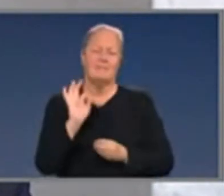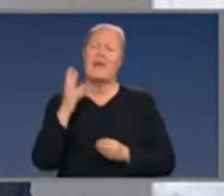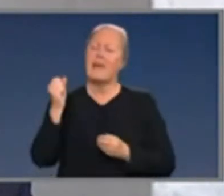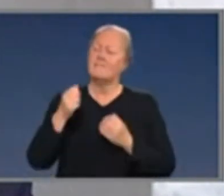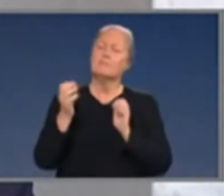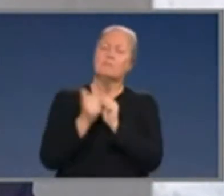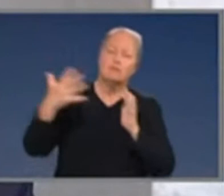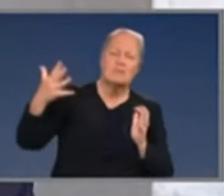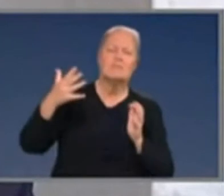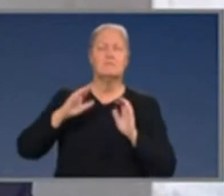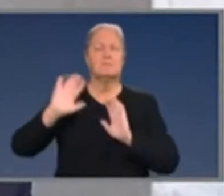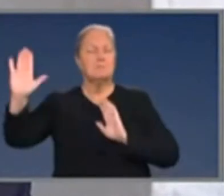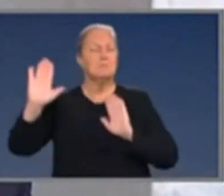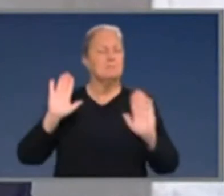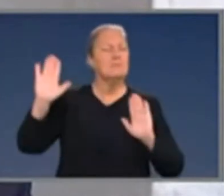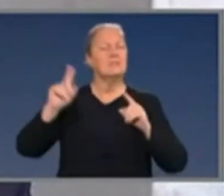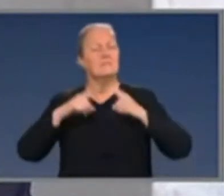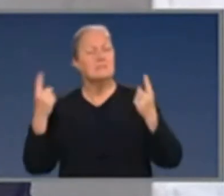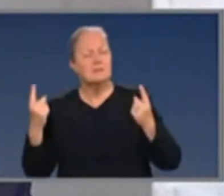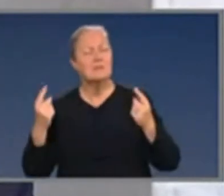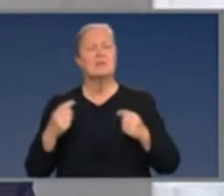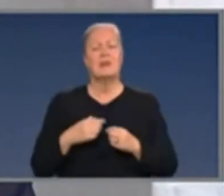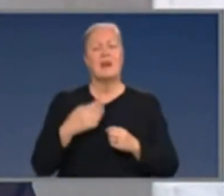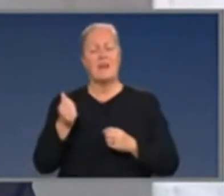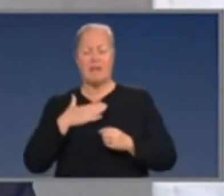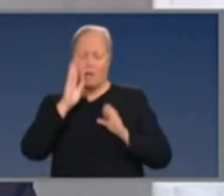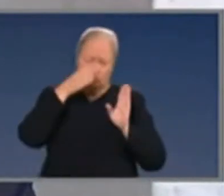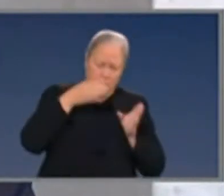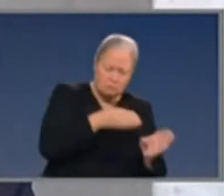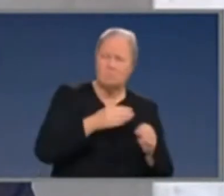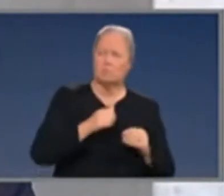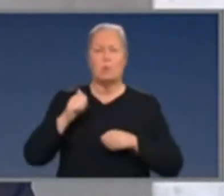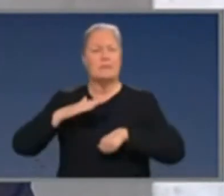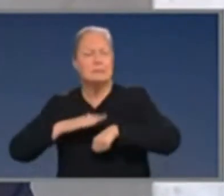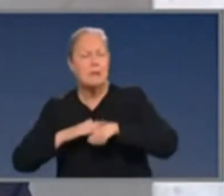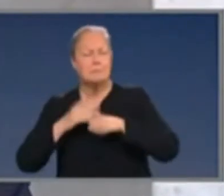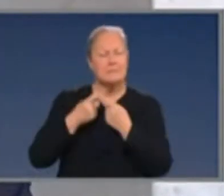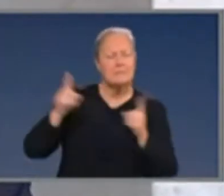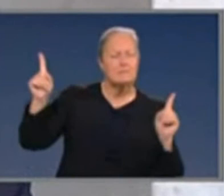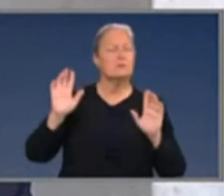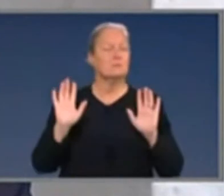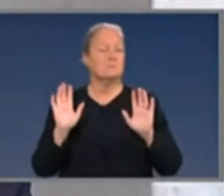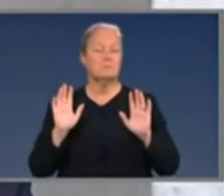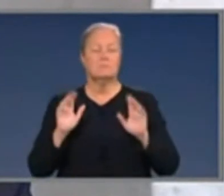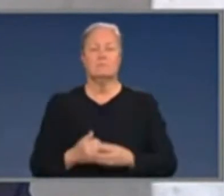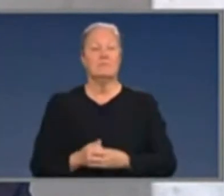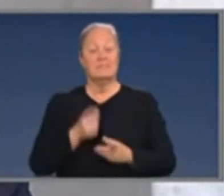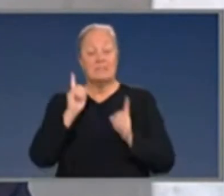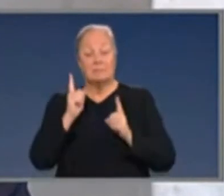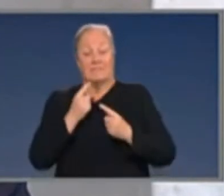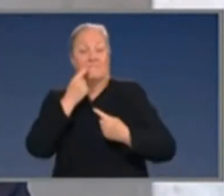is often a difference in nuance or emphasis or timing and on occasion in